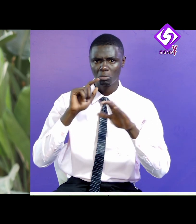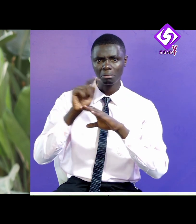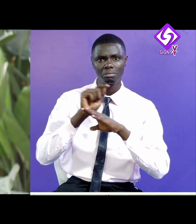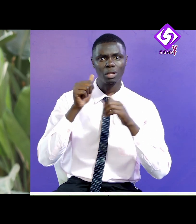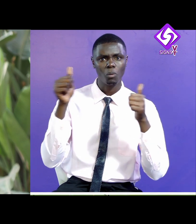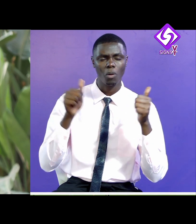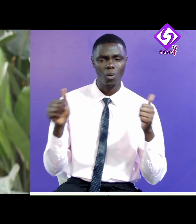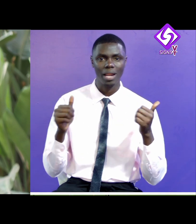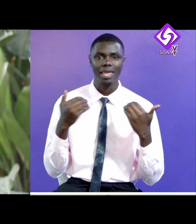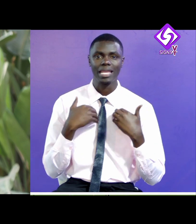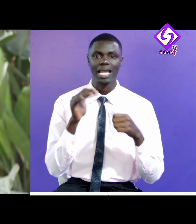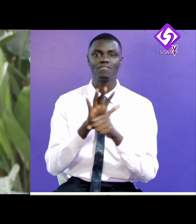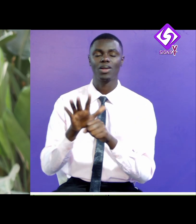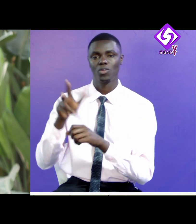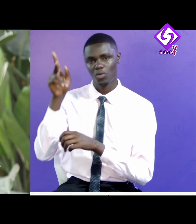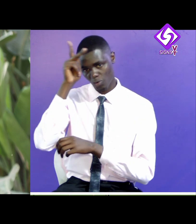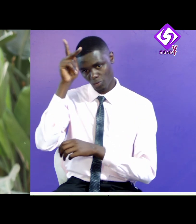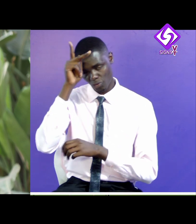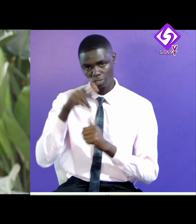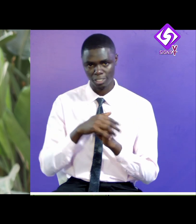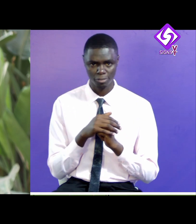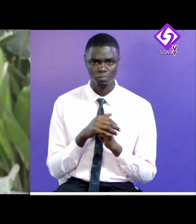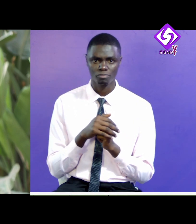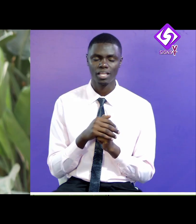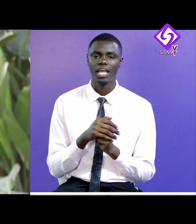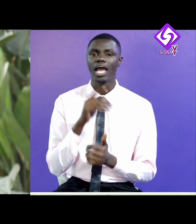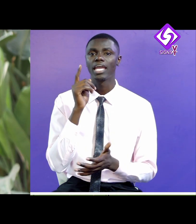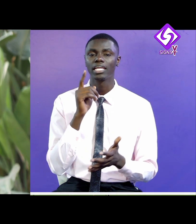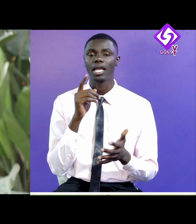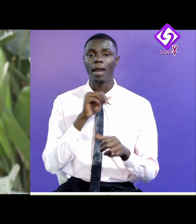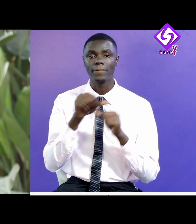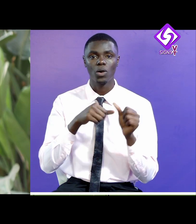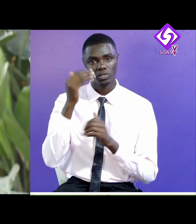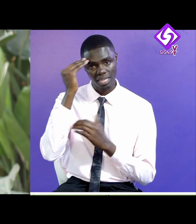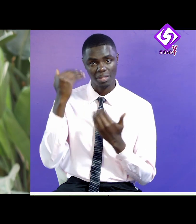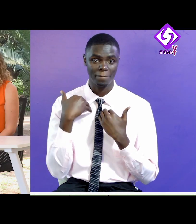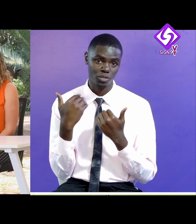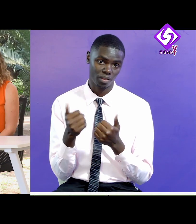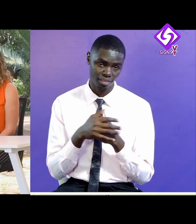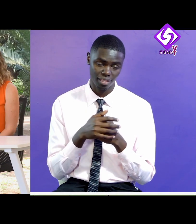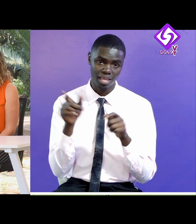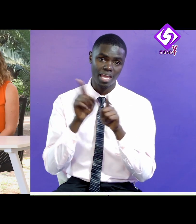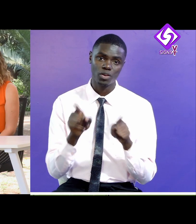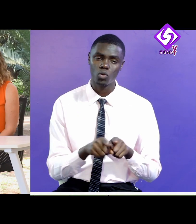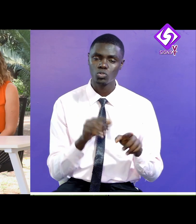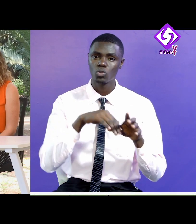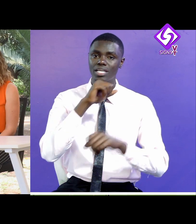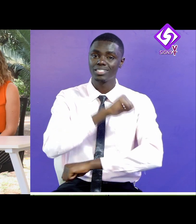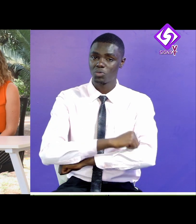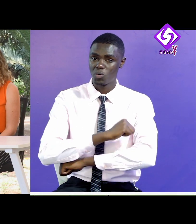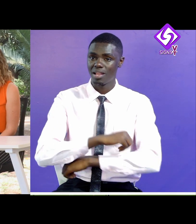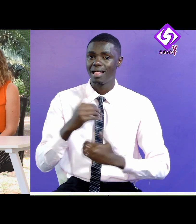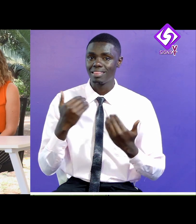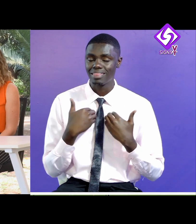trained and have a lot of knowledge in what is mental health. And also in schools, they